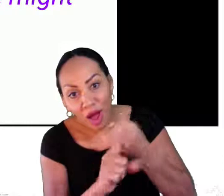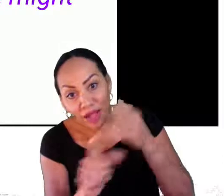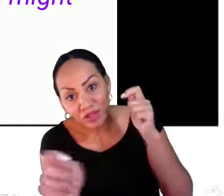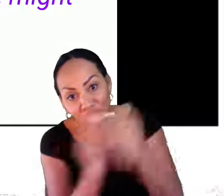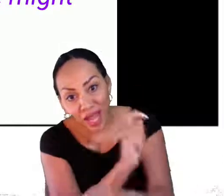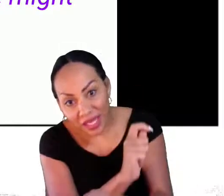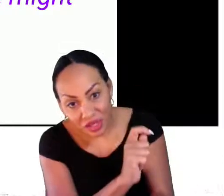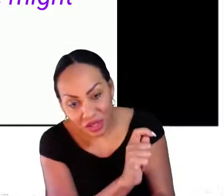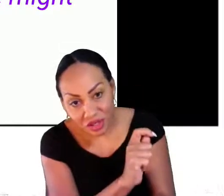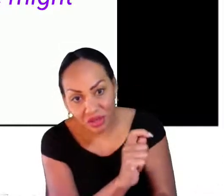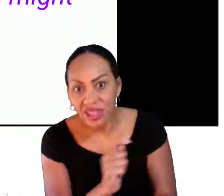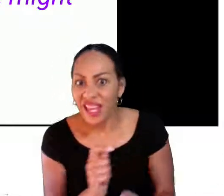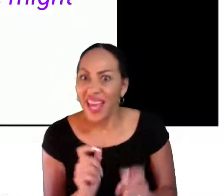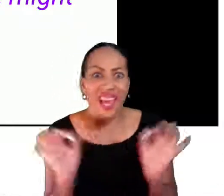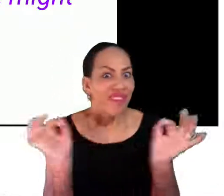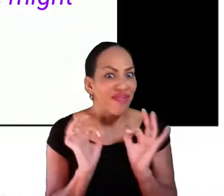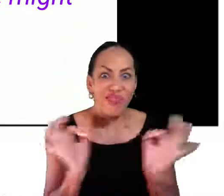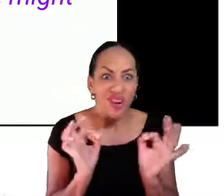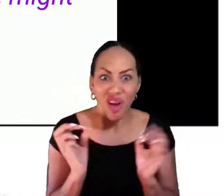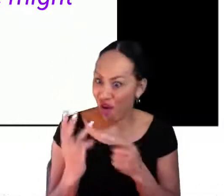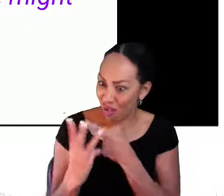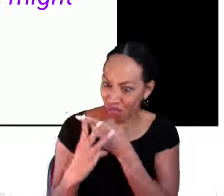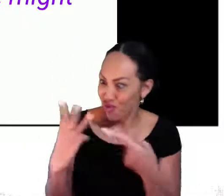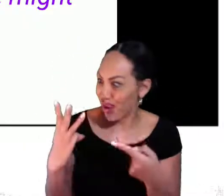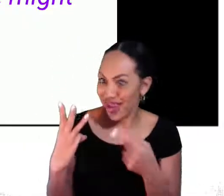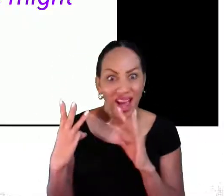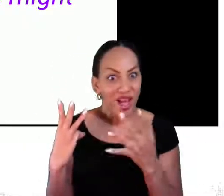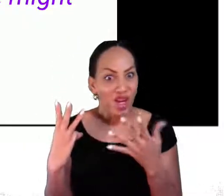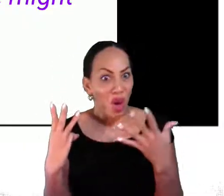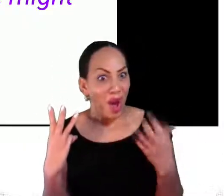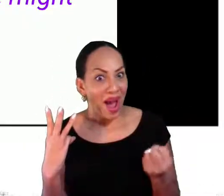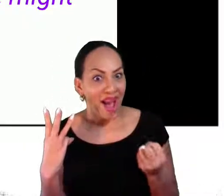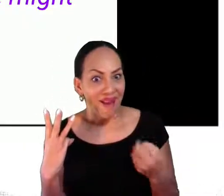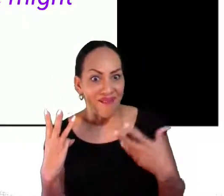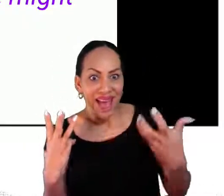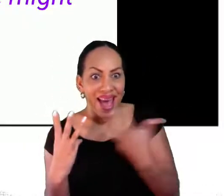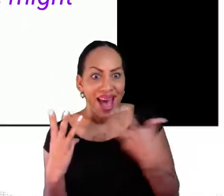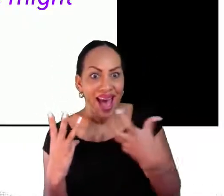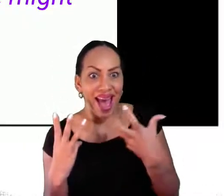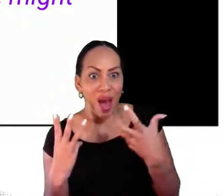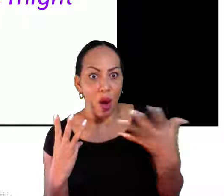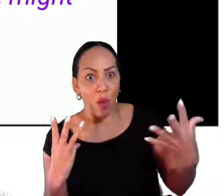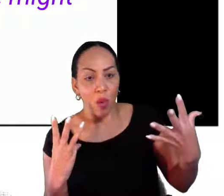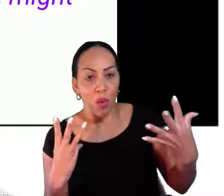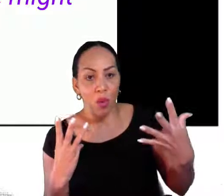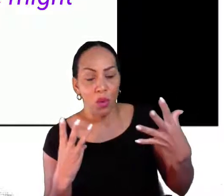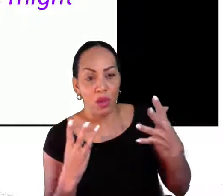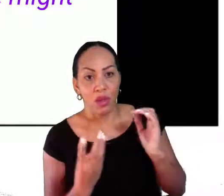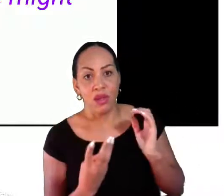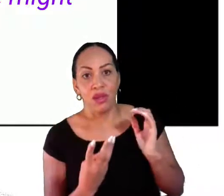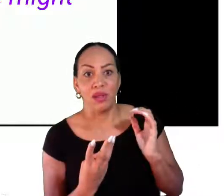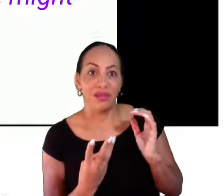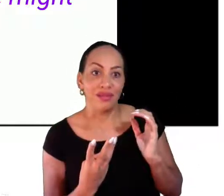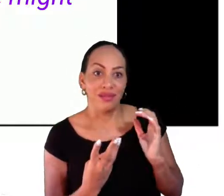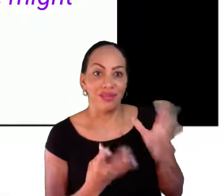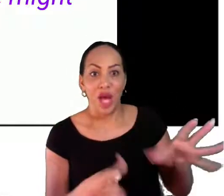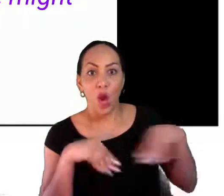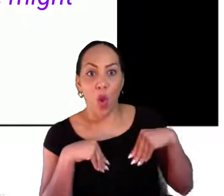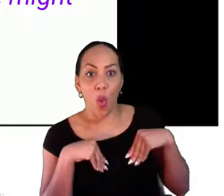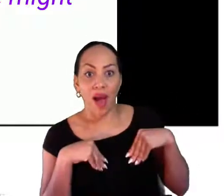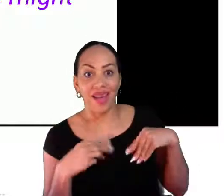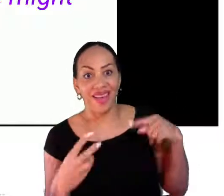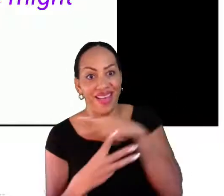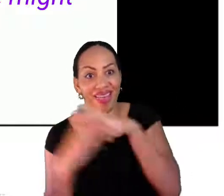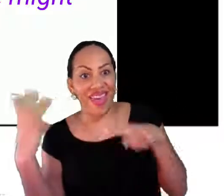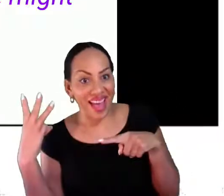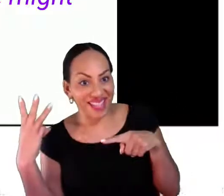go about getting it? What do you need? So one of the things that's come out of this is also thinking about new models of how we